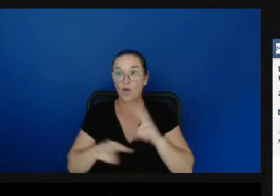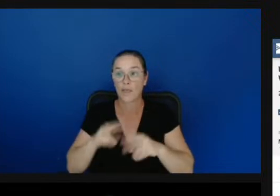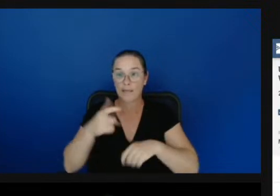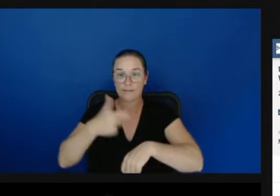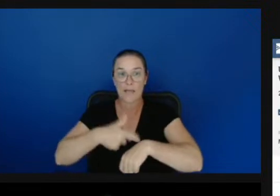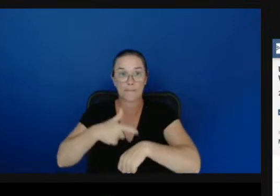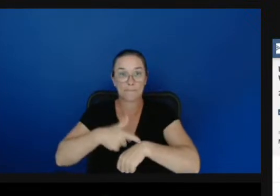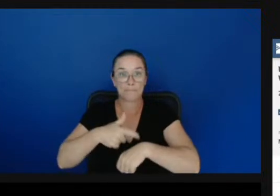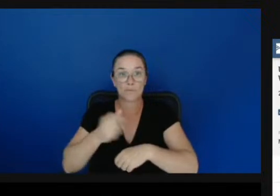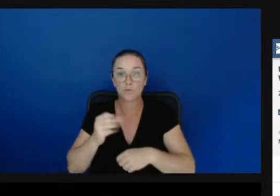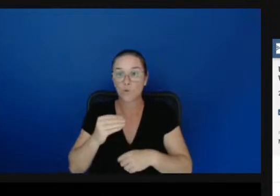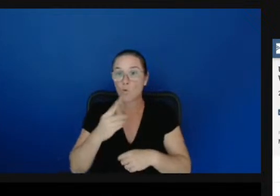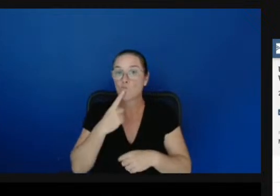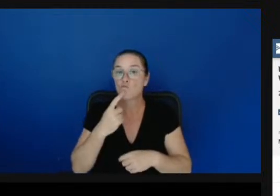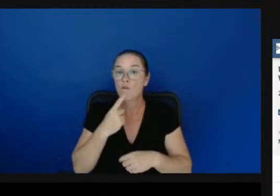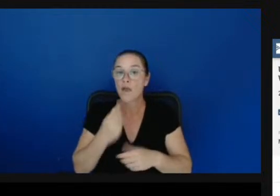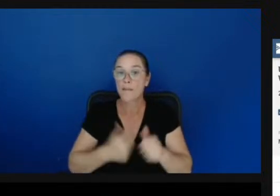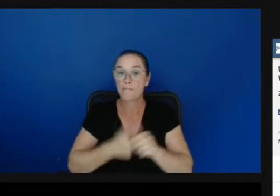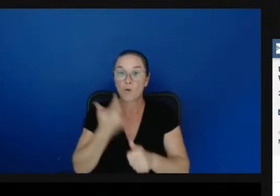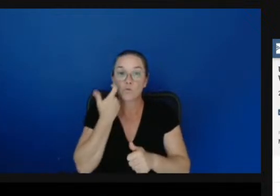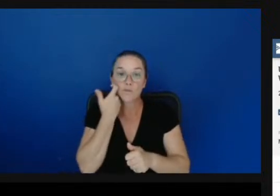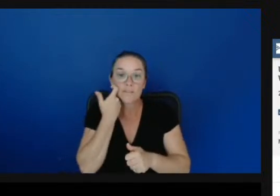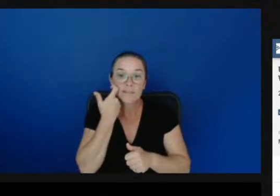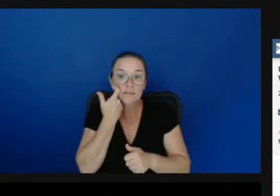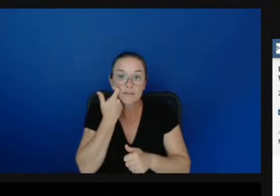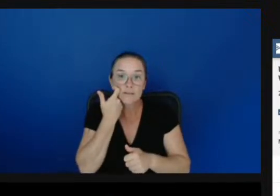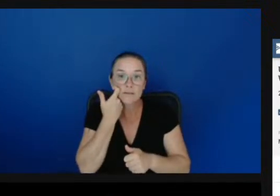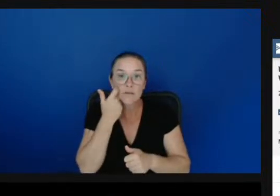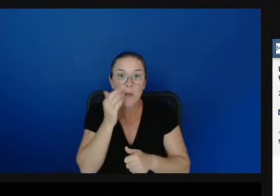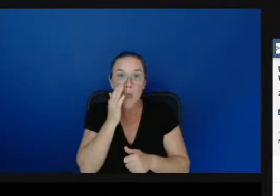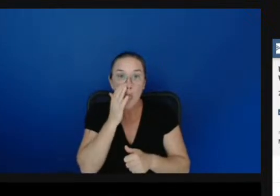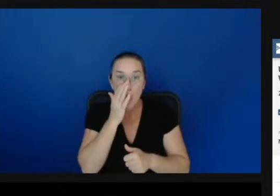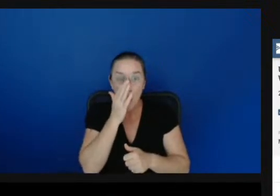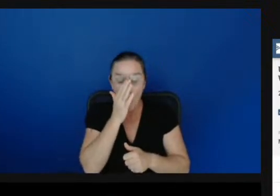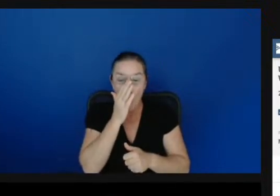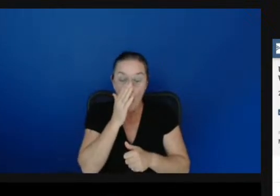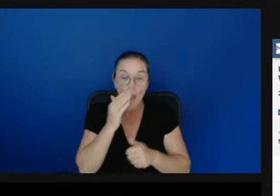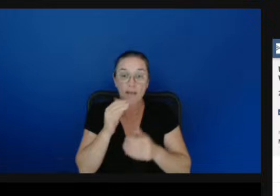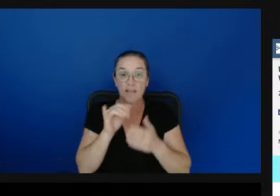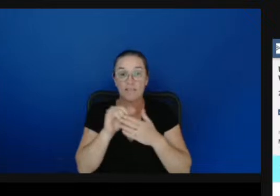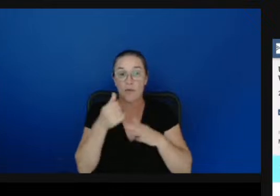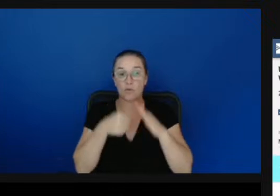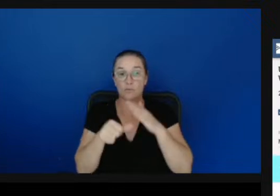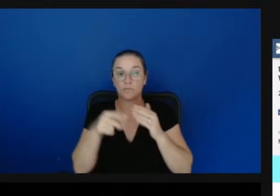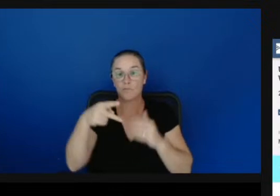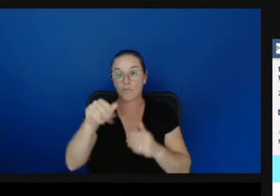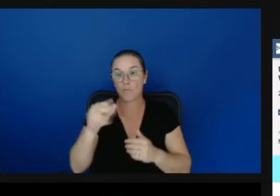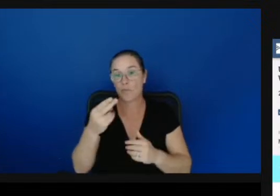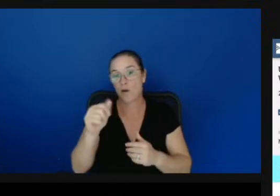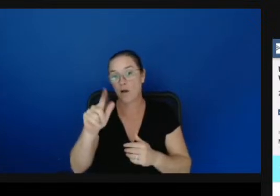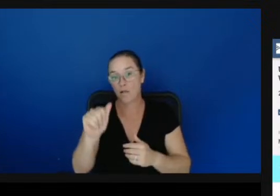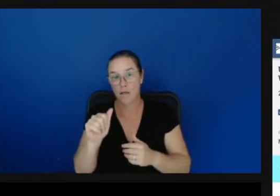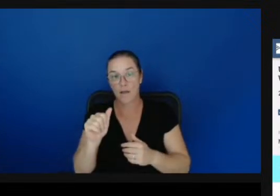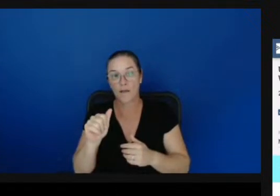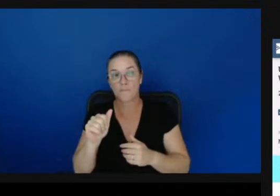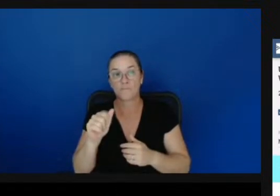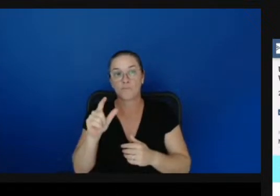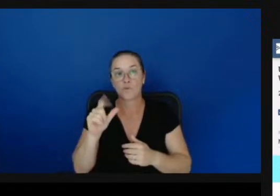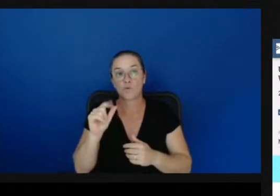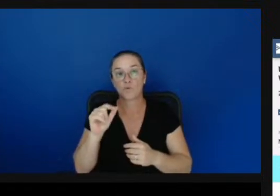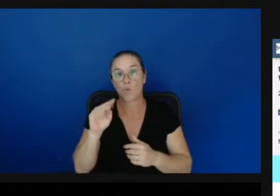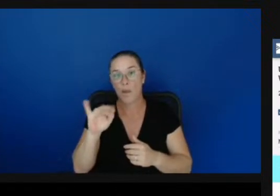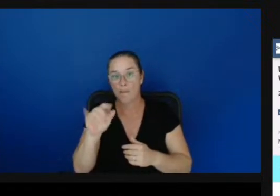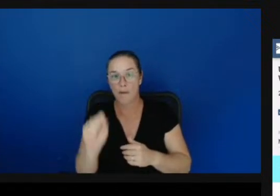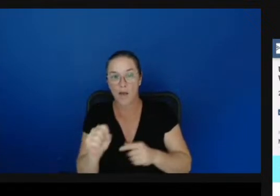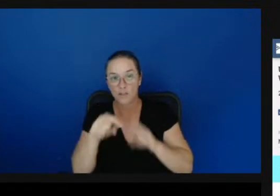So now the red ones are the most recent ones. The most recent event currently is down under Pahala, 20 miles, 19 miles deep,